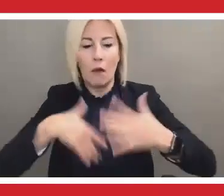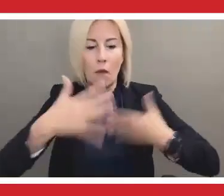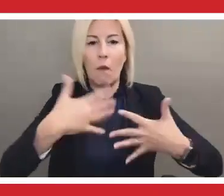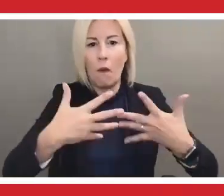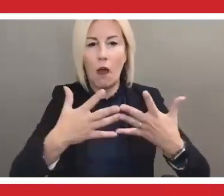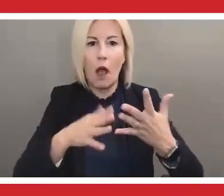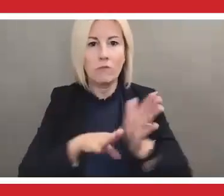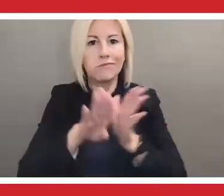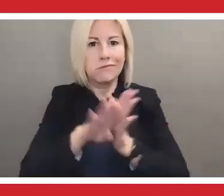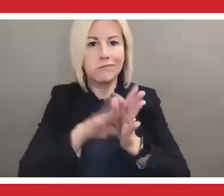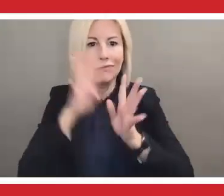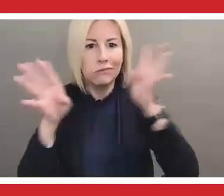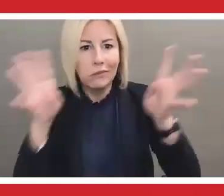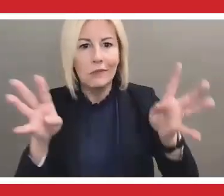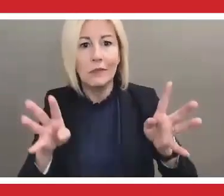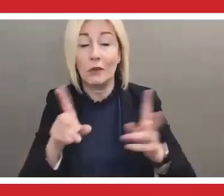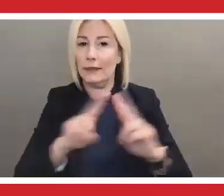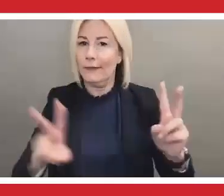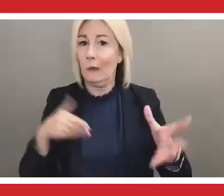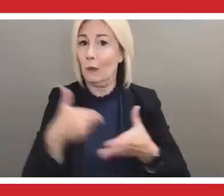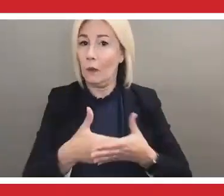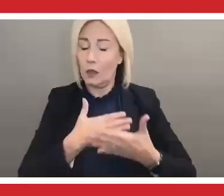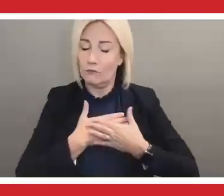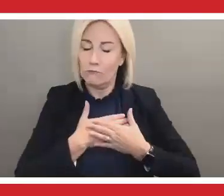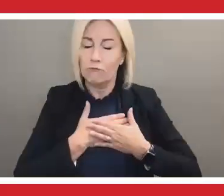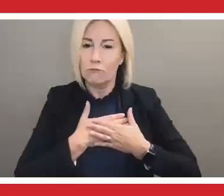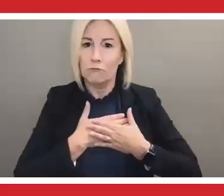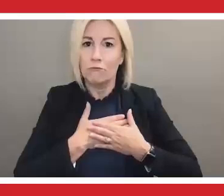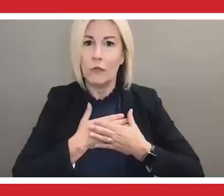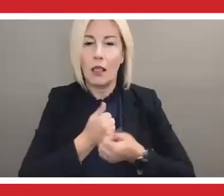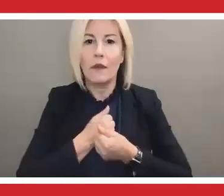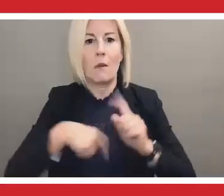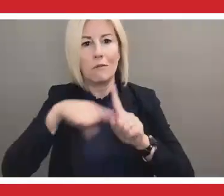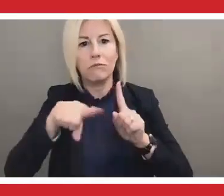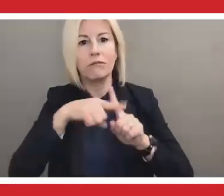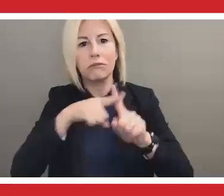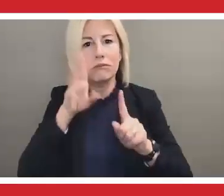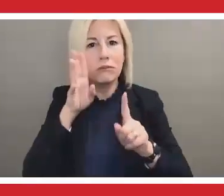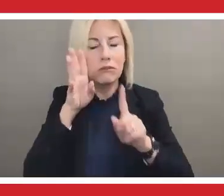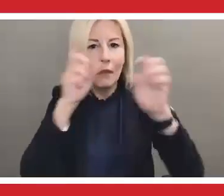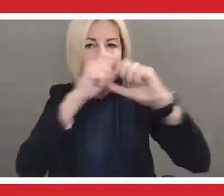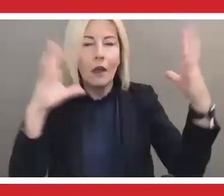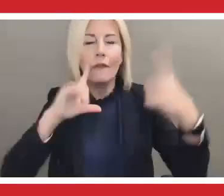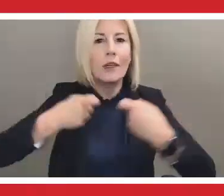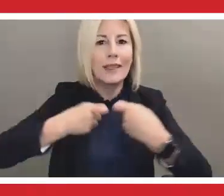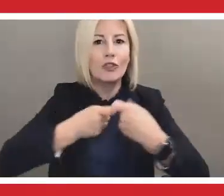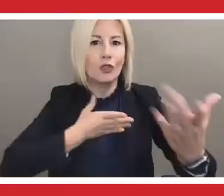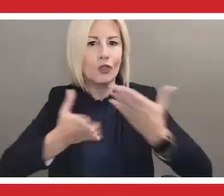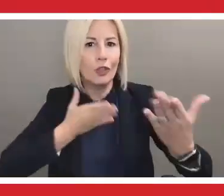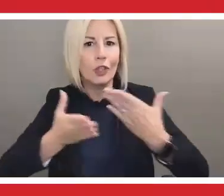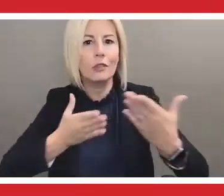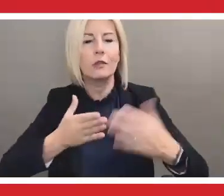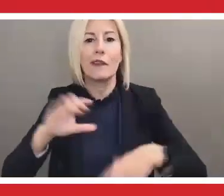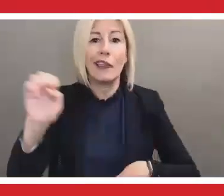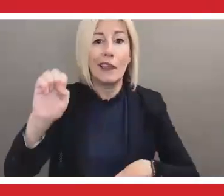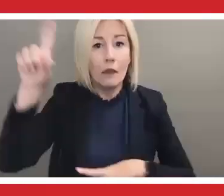is very close to my heart, a positive vision for the future of digital services, e-government, and